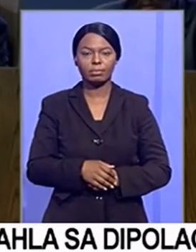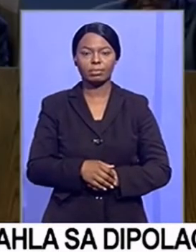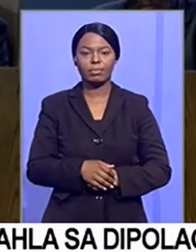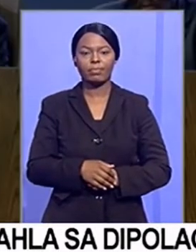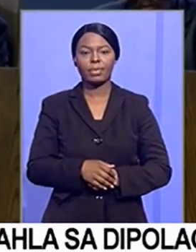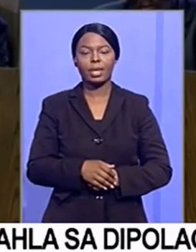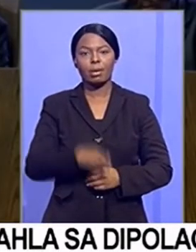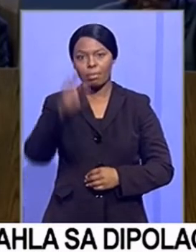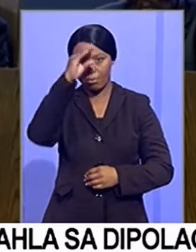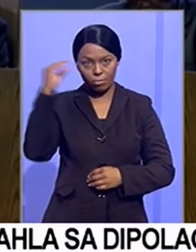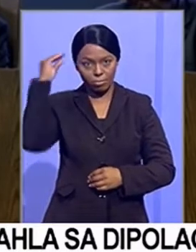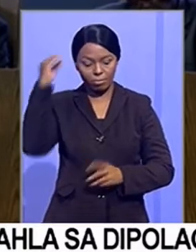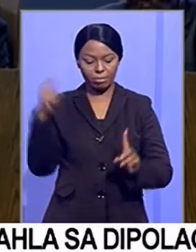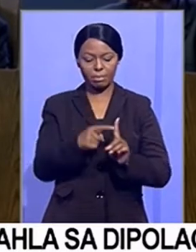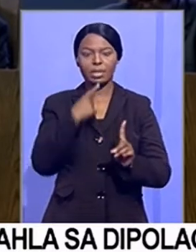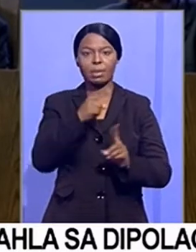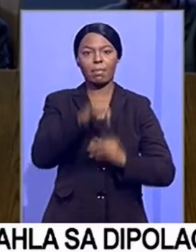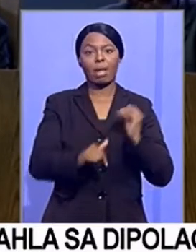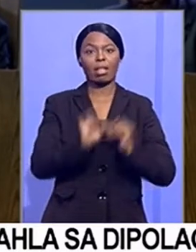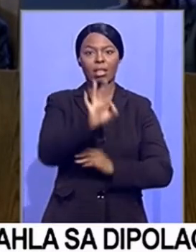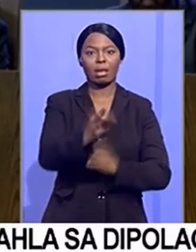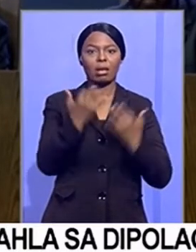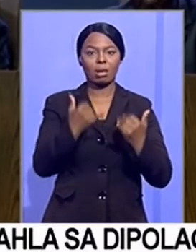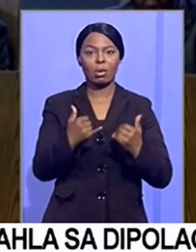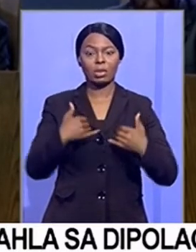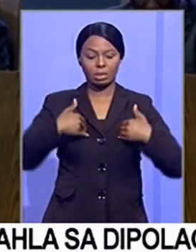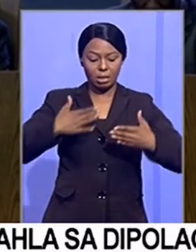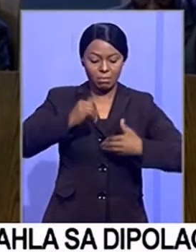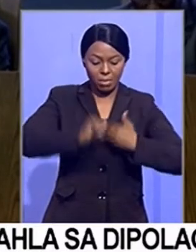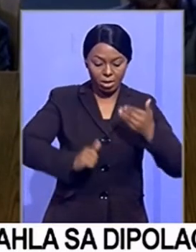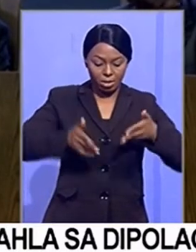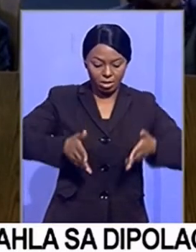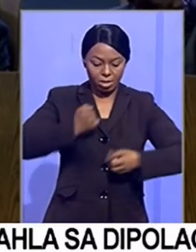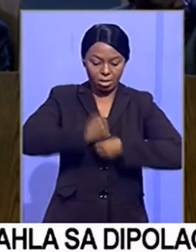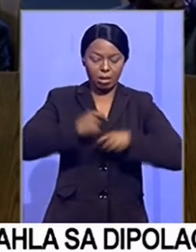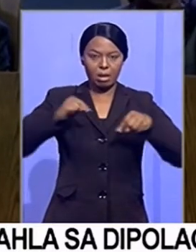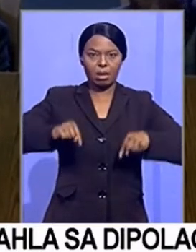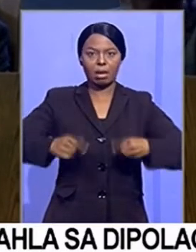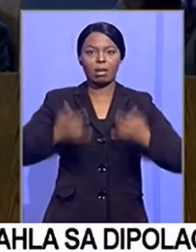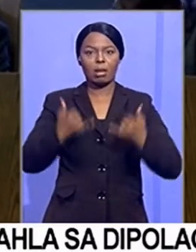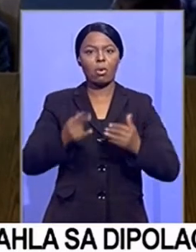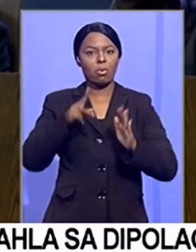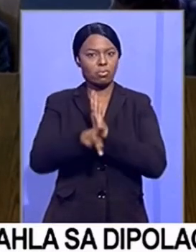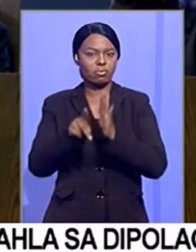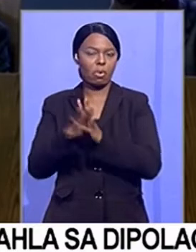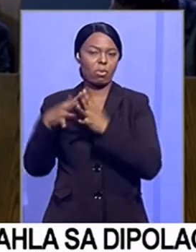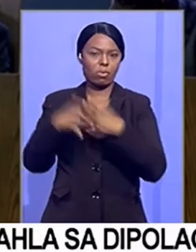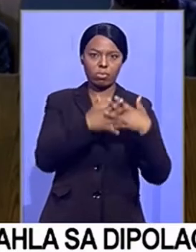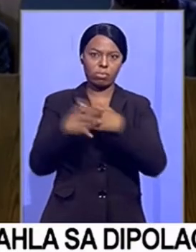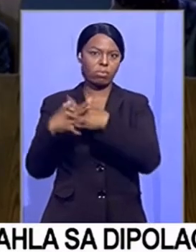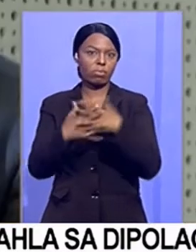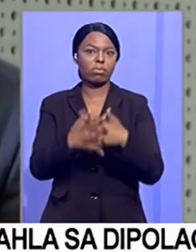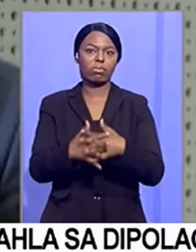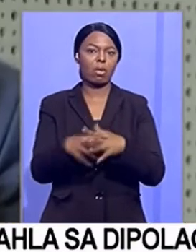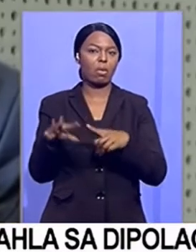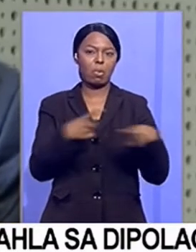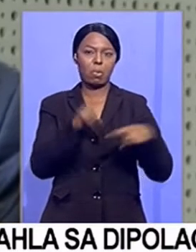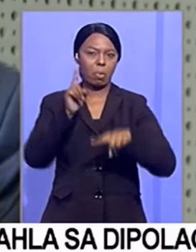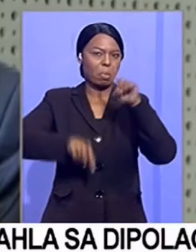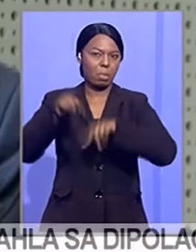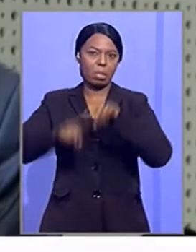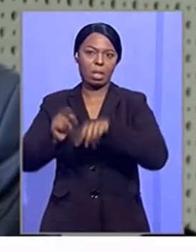Tona Sepodisi o tlhalositse dikgwedi di le 3 tsa ntlha tsa monongwaga jaaka tse di nneng di tletse merusu. Ladies and gentlemen, the